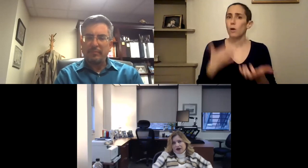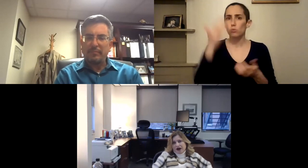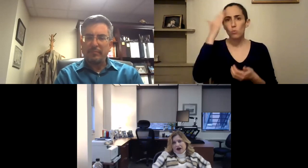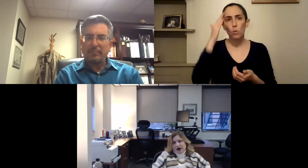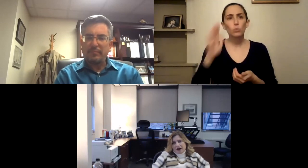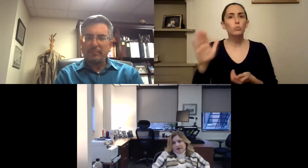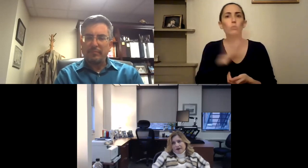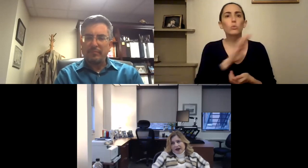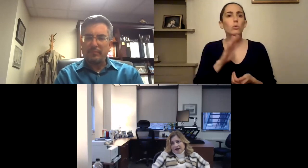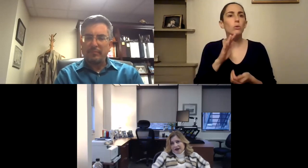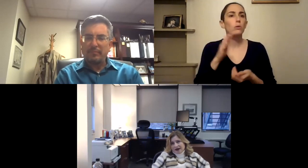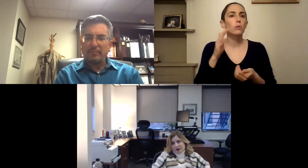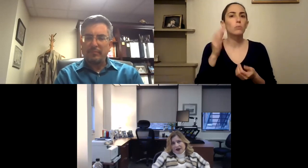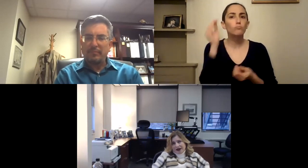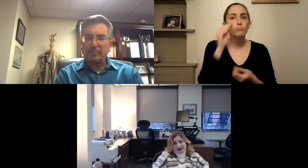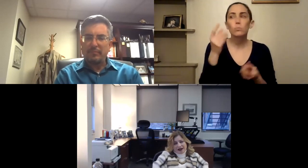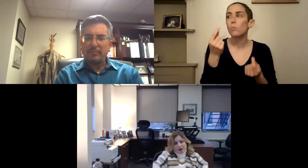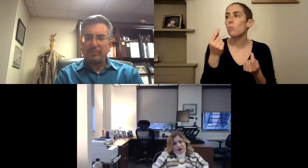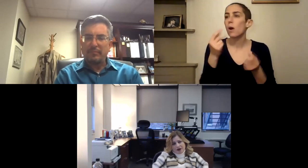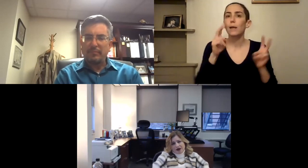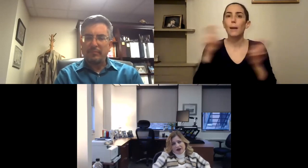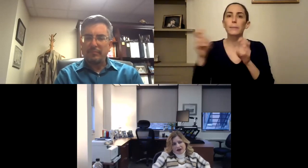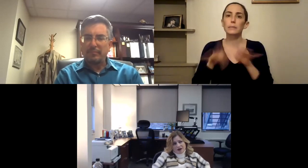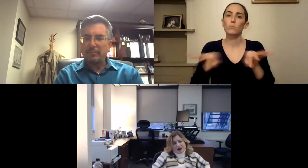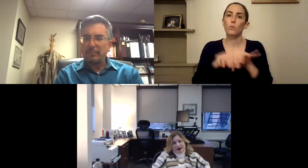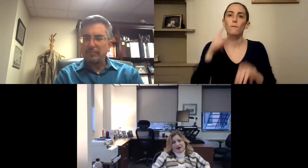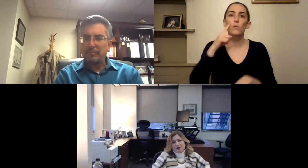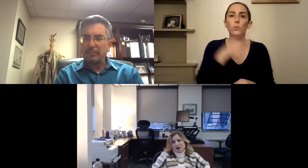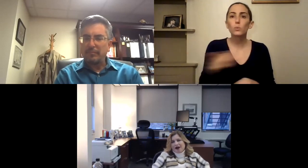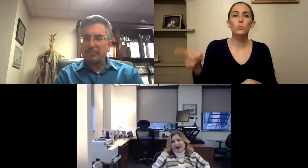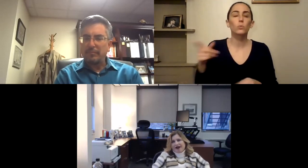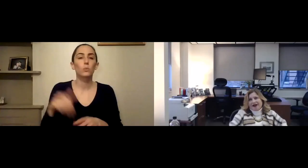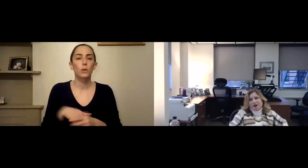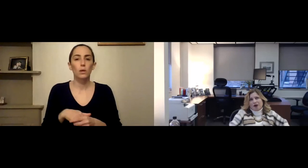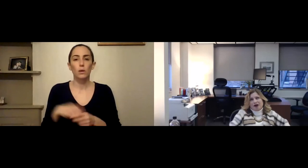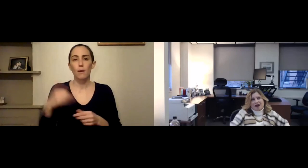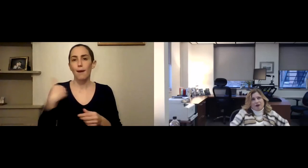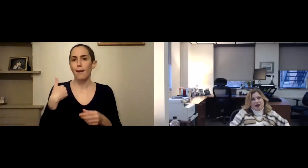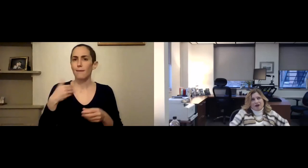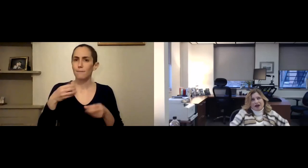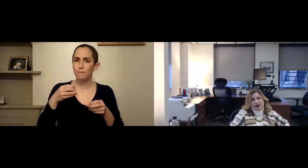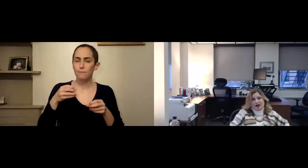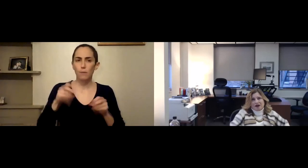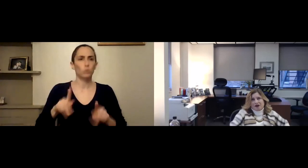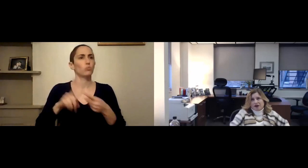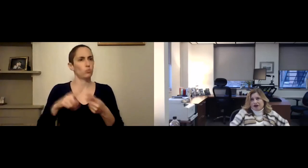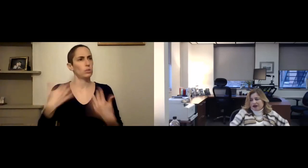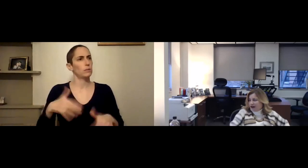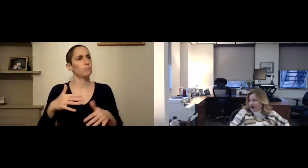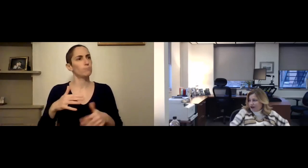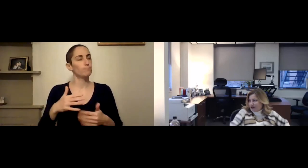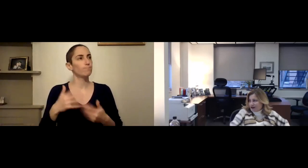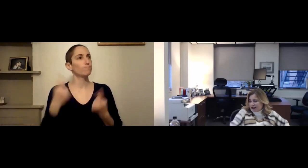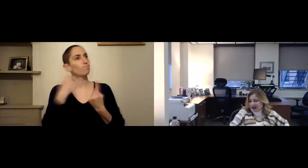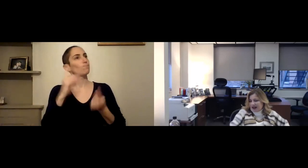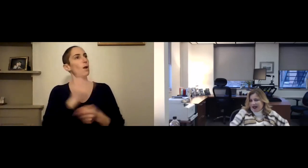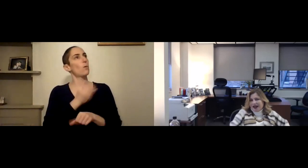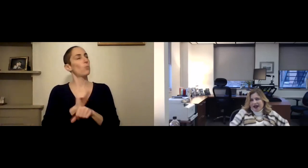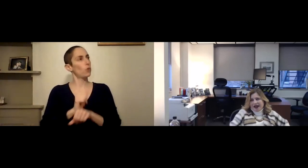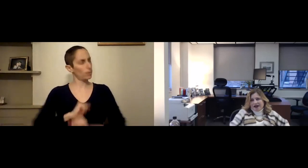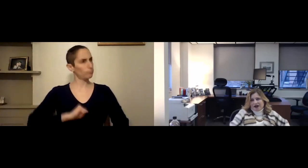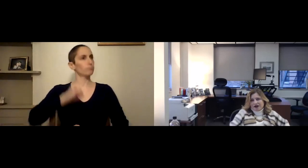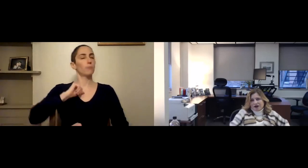about. I think that we had an opportunity to have some pride in the work that we do here at the University of Rochester